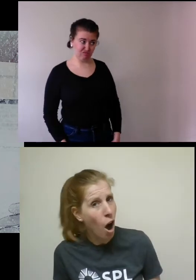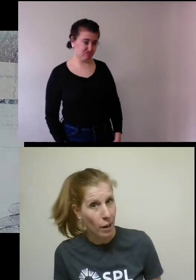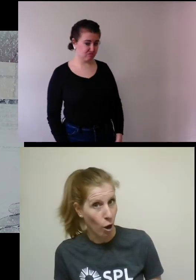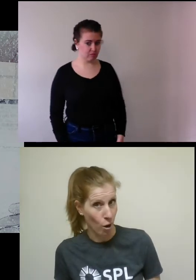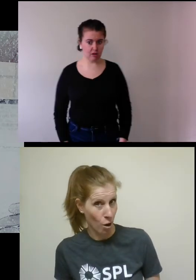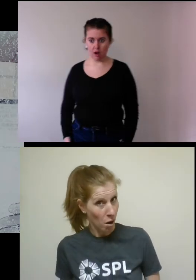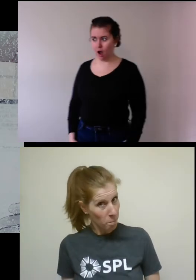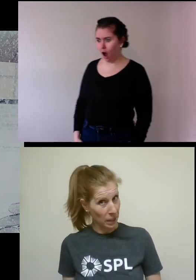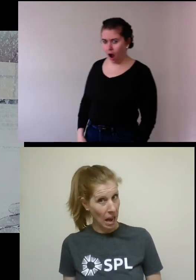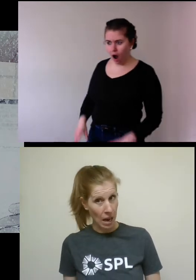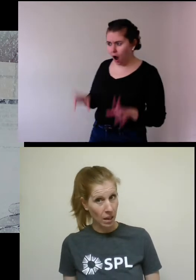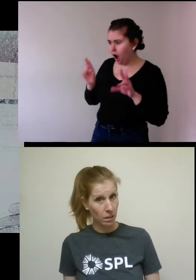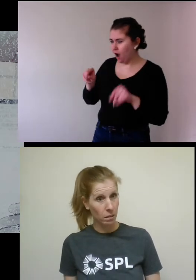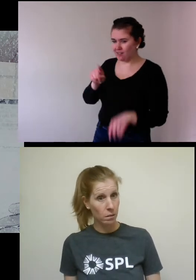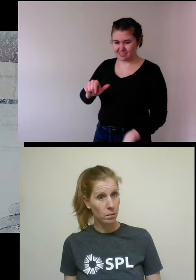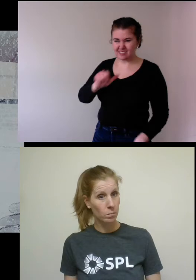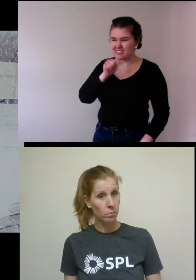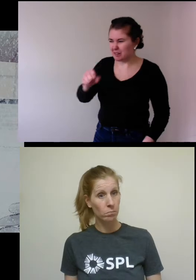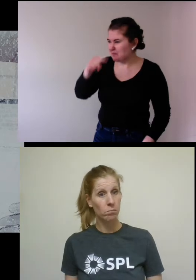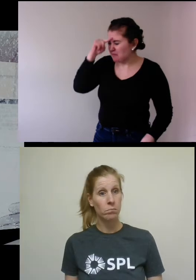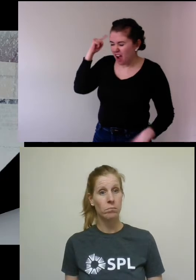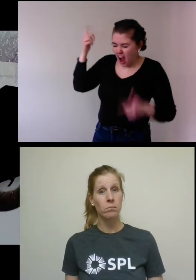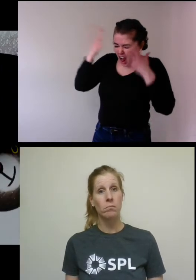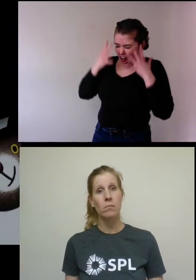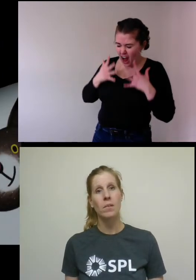She's not all black.